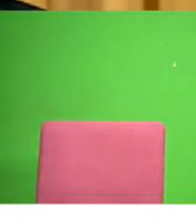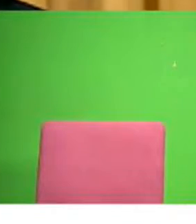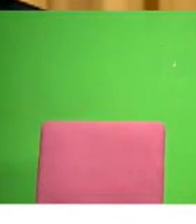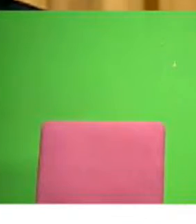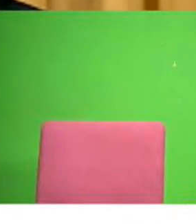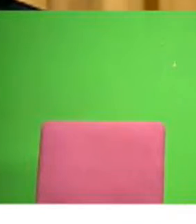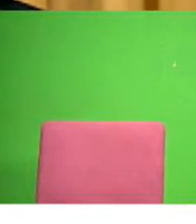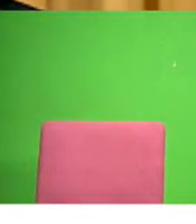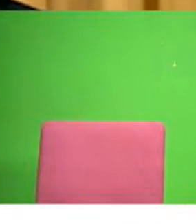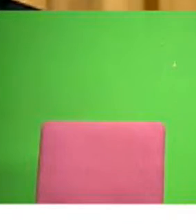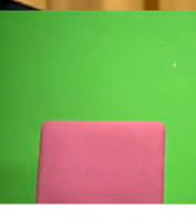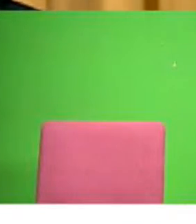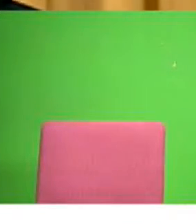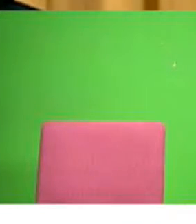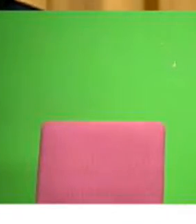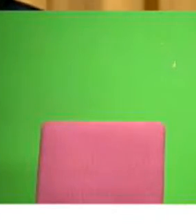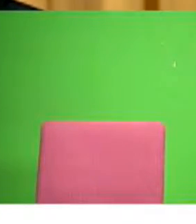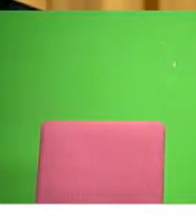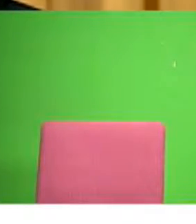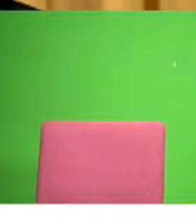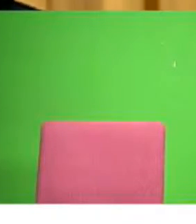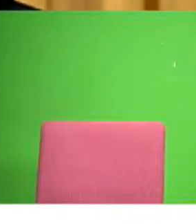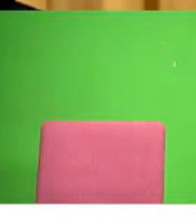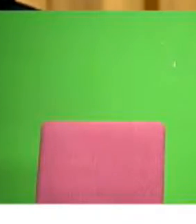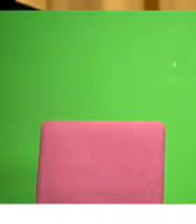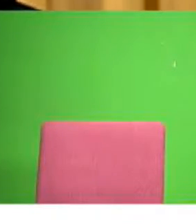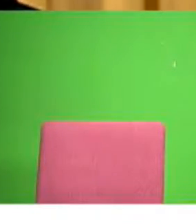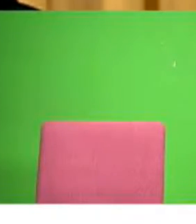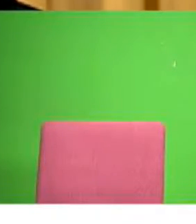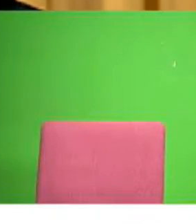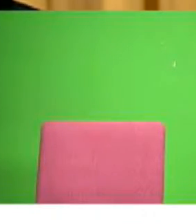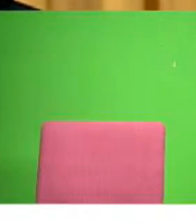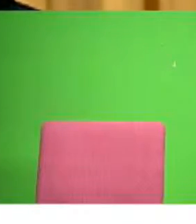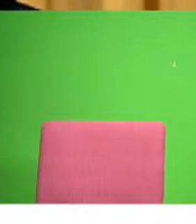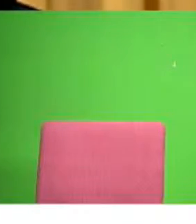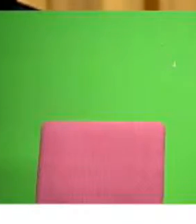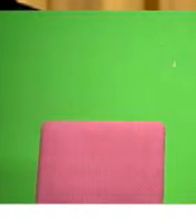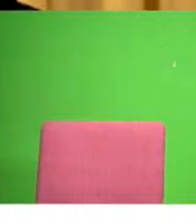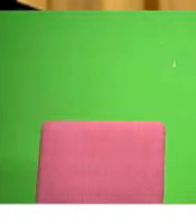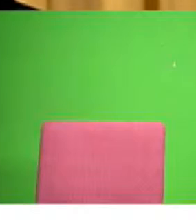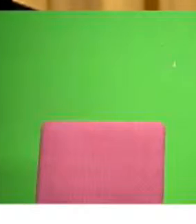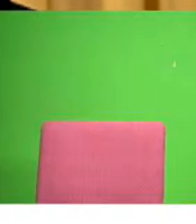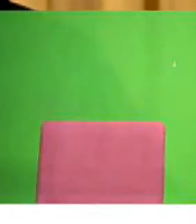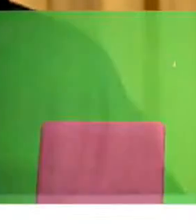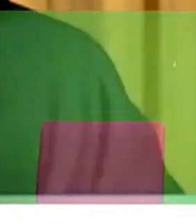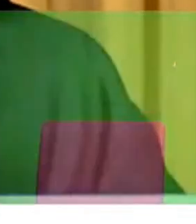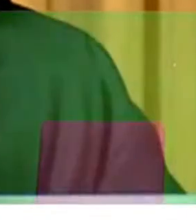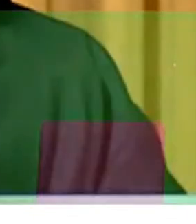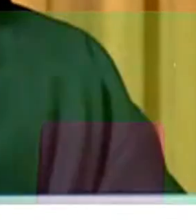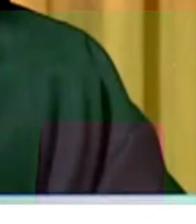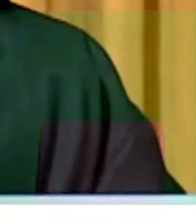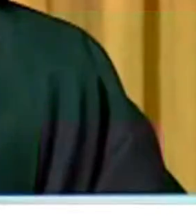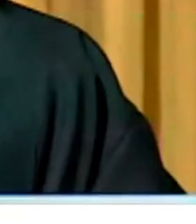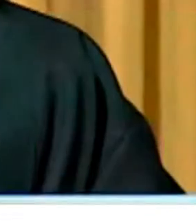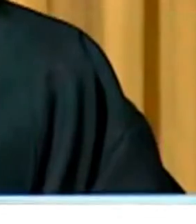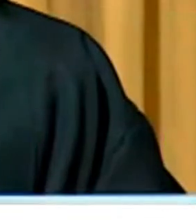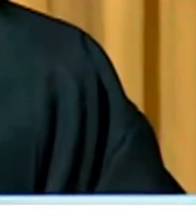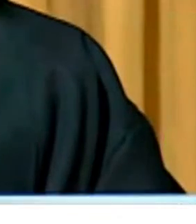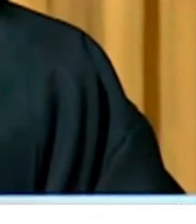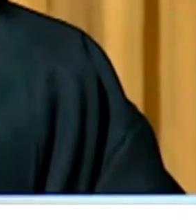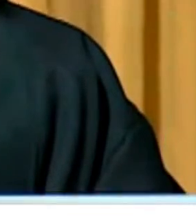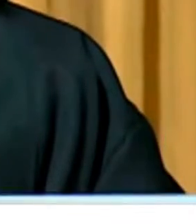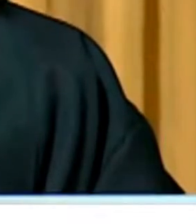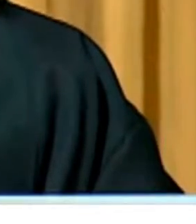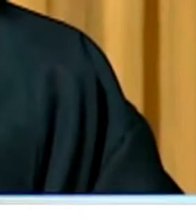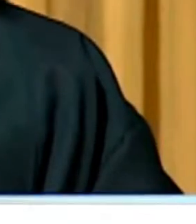the President is subject to civil proceedings during the tenure of his office whenever he acts outside the parameters of the Constitution or omits to